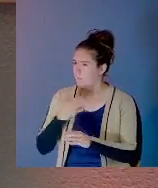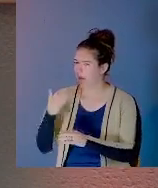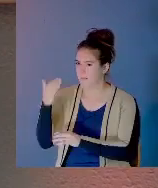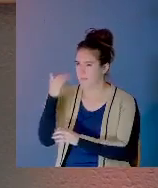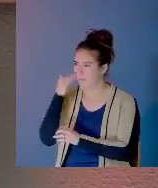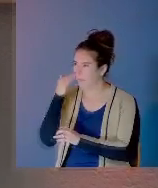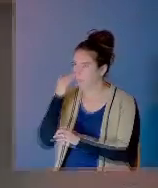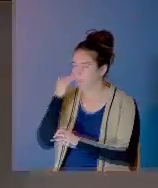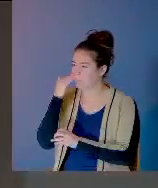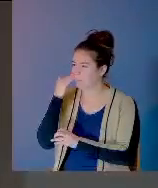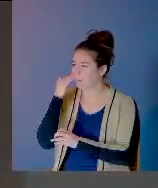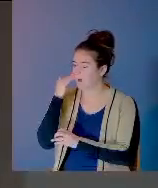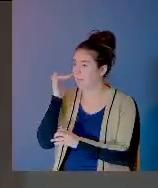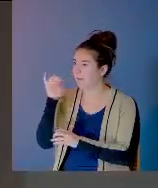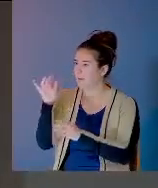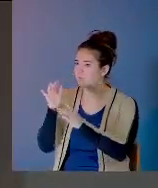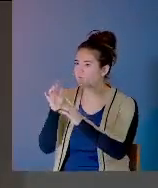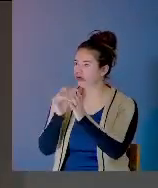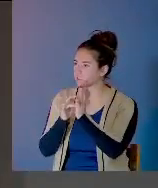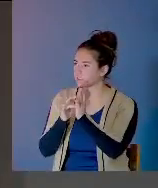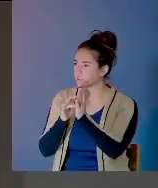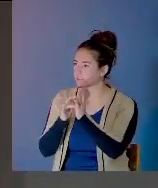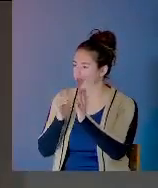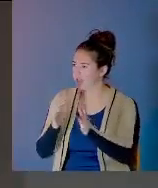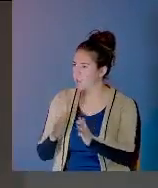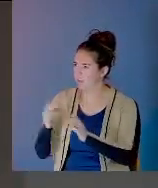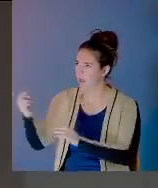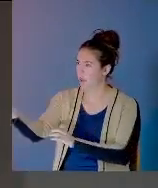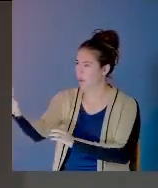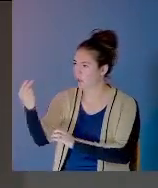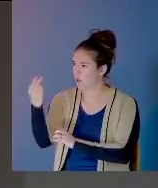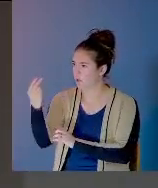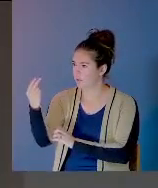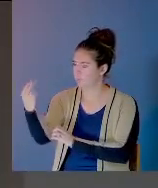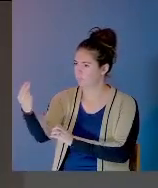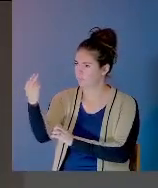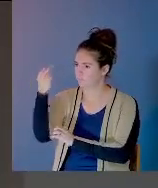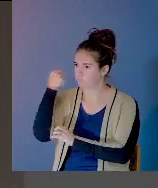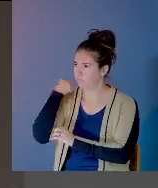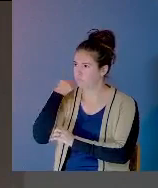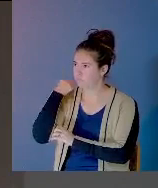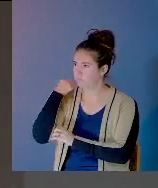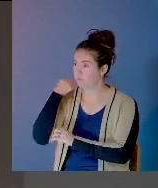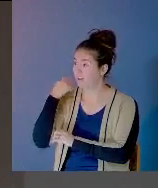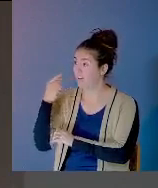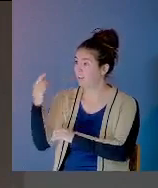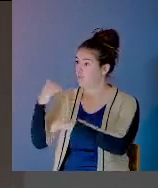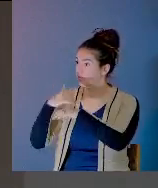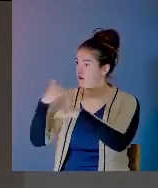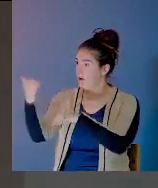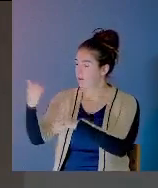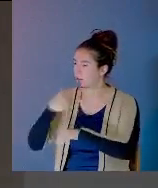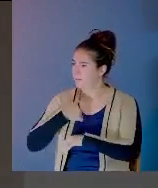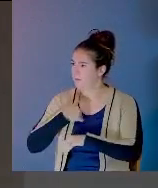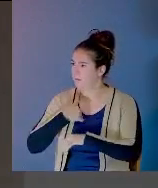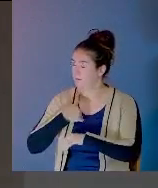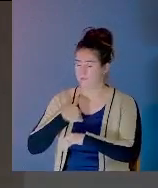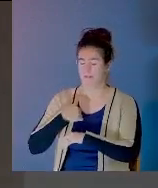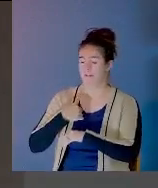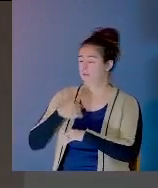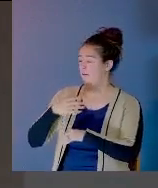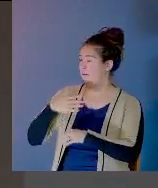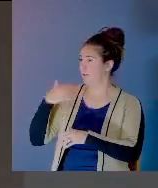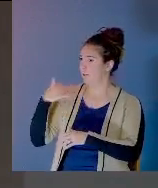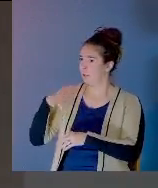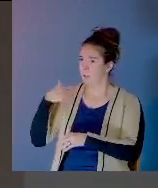I knew that that was Jesus looking at me, that he was calling to me too. Mm-hmm. And I am so thankful for that,